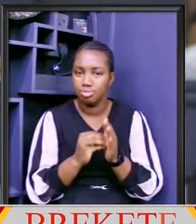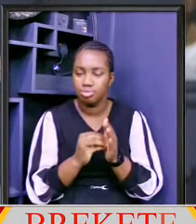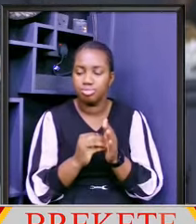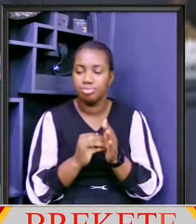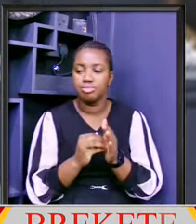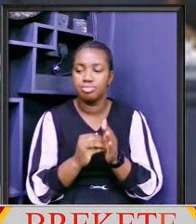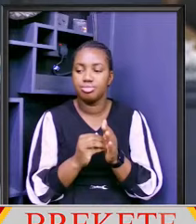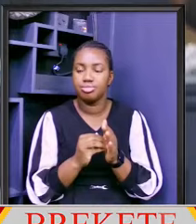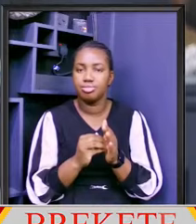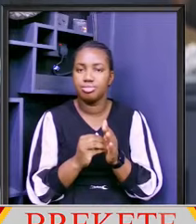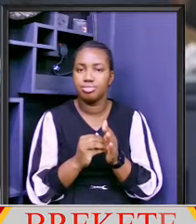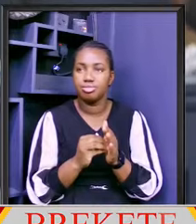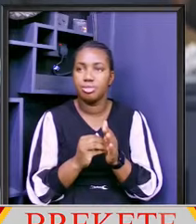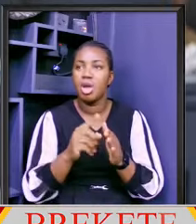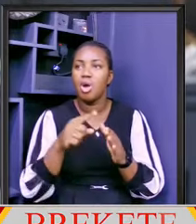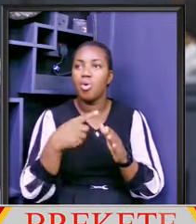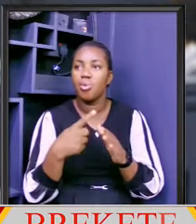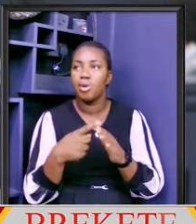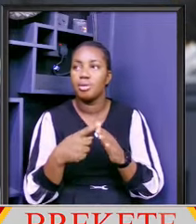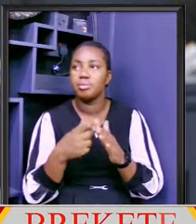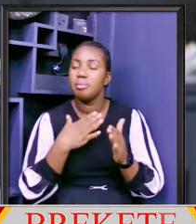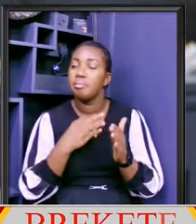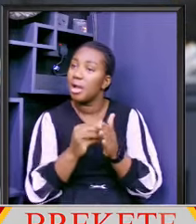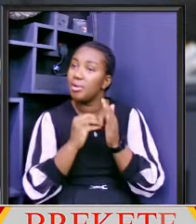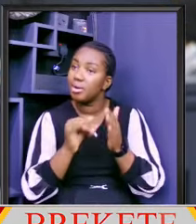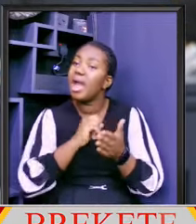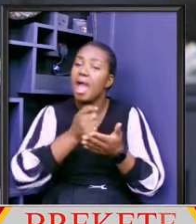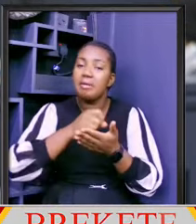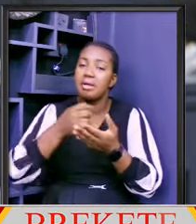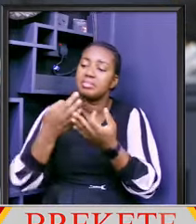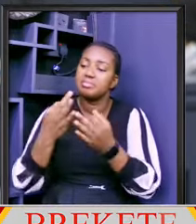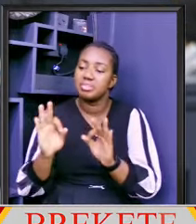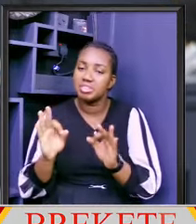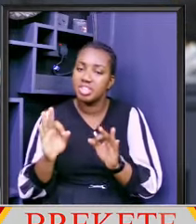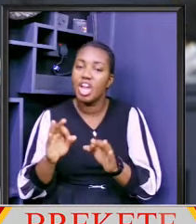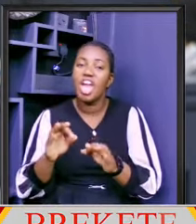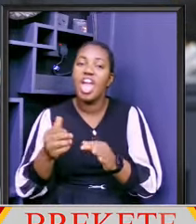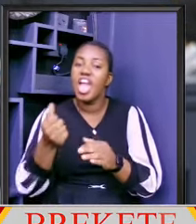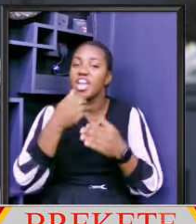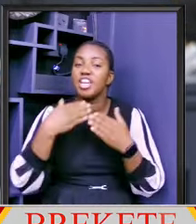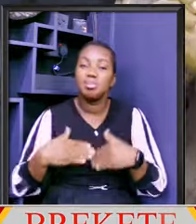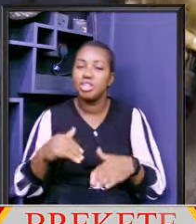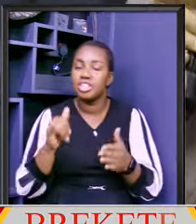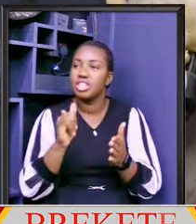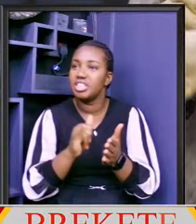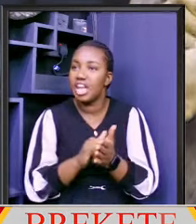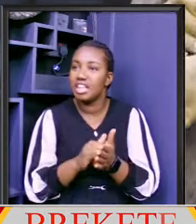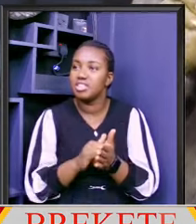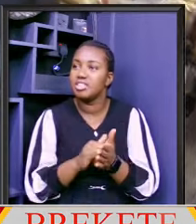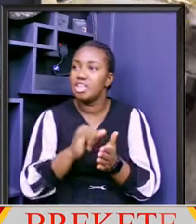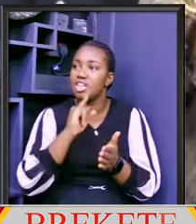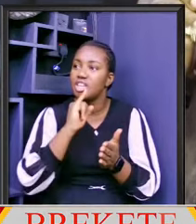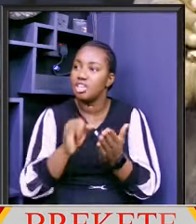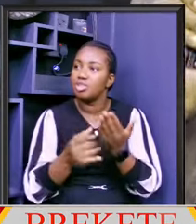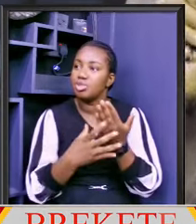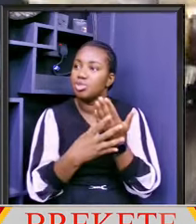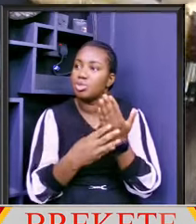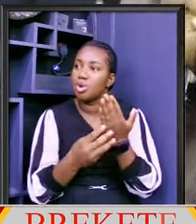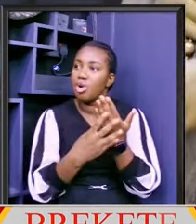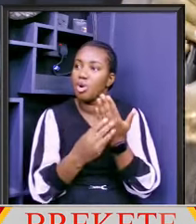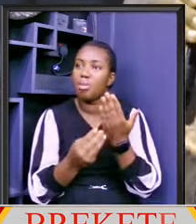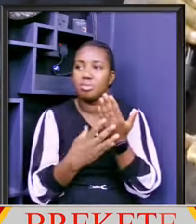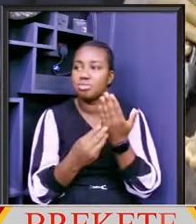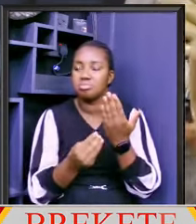Shebi, when my own, I don't write finish. Anybody when they say it impersonate Brekete Family, Human Rights